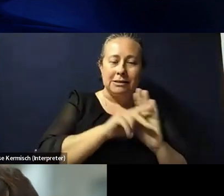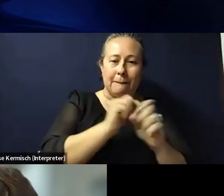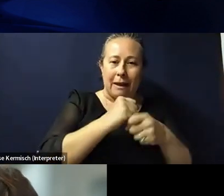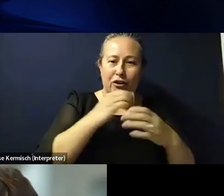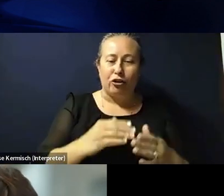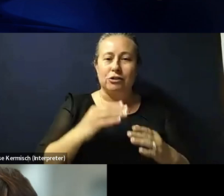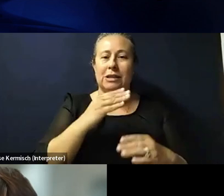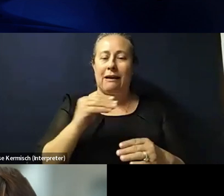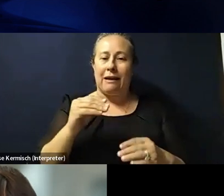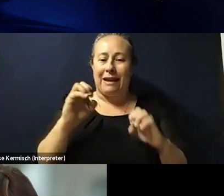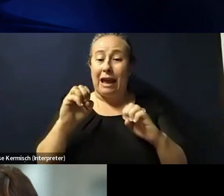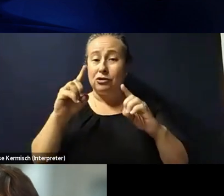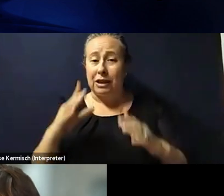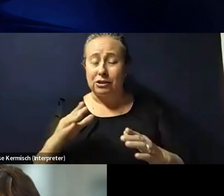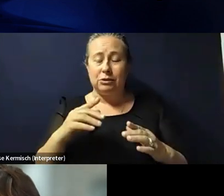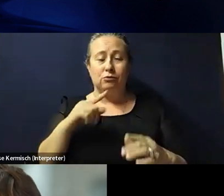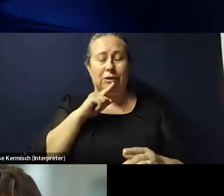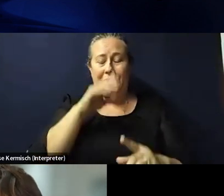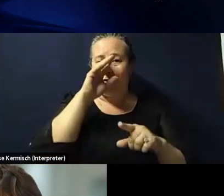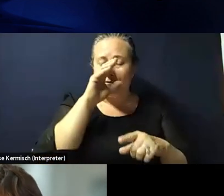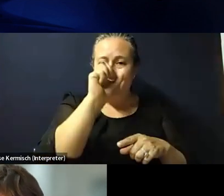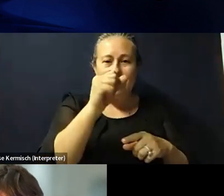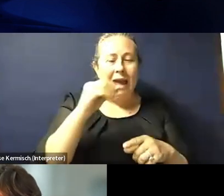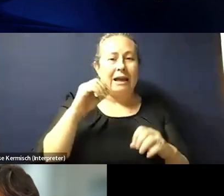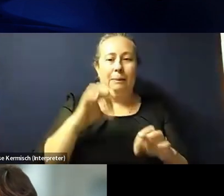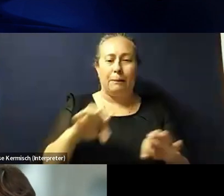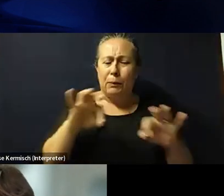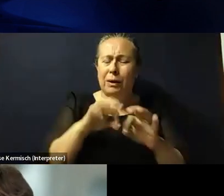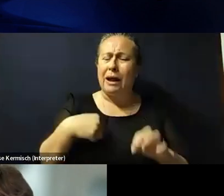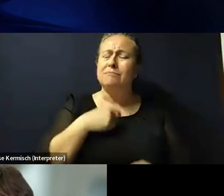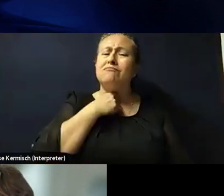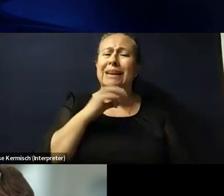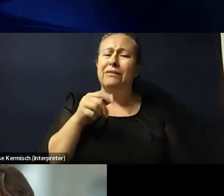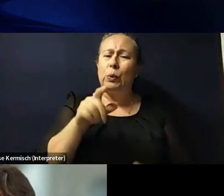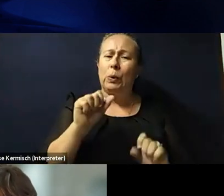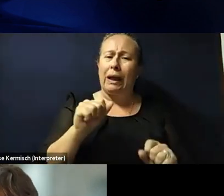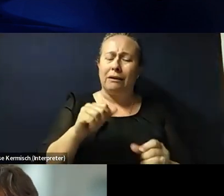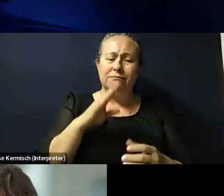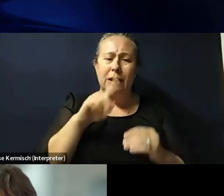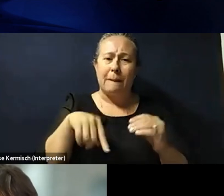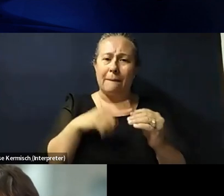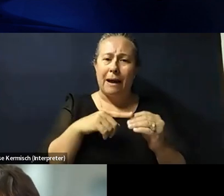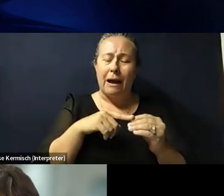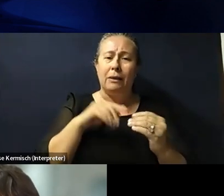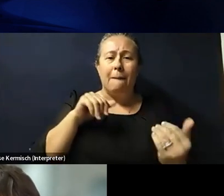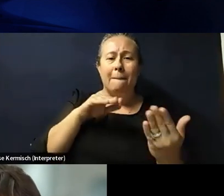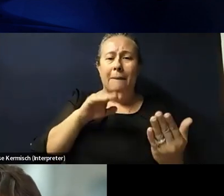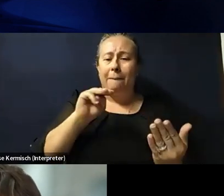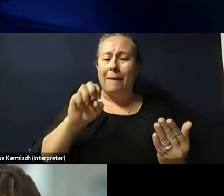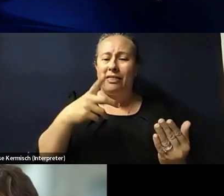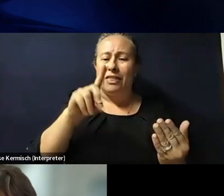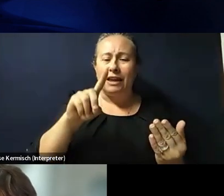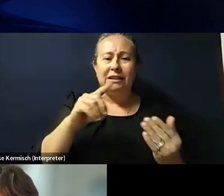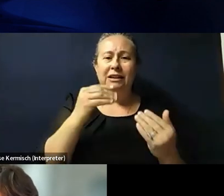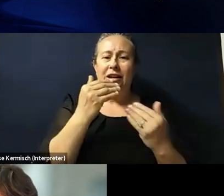fascinating and interesting and important. And I'm wondering if you could speak either about the methodological, you know, constraints and limitations